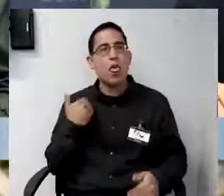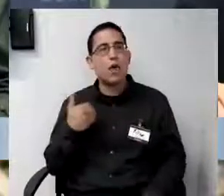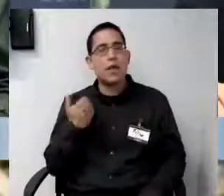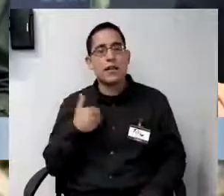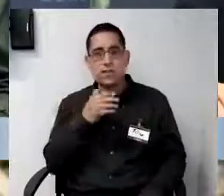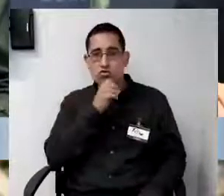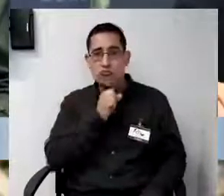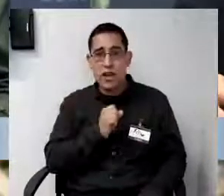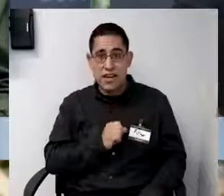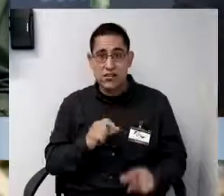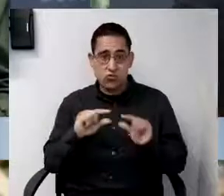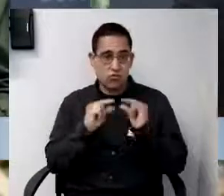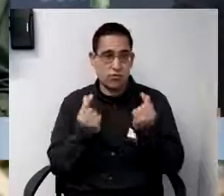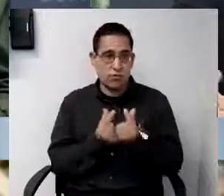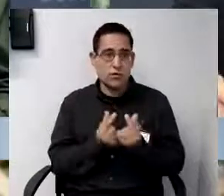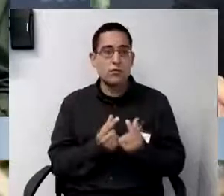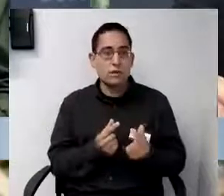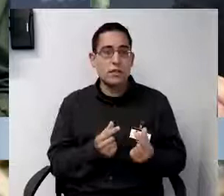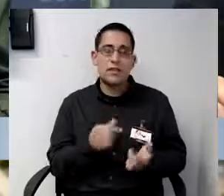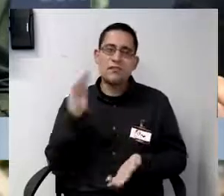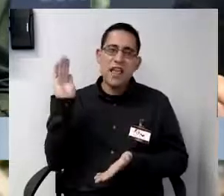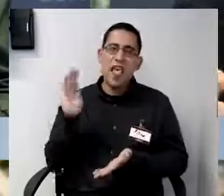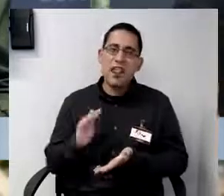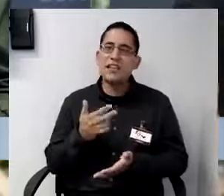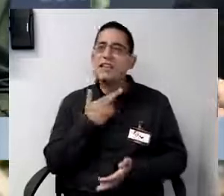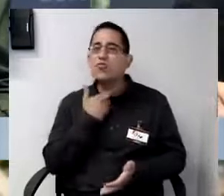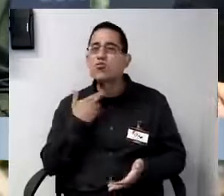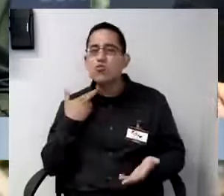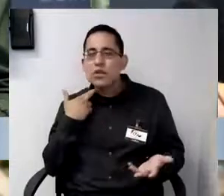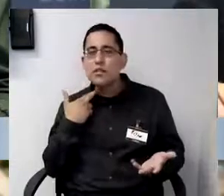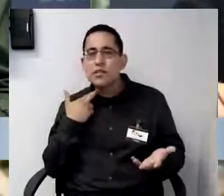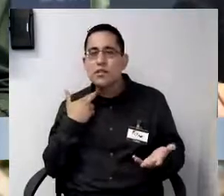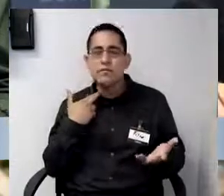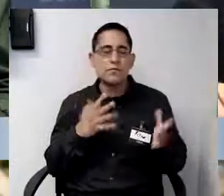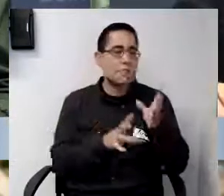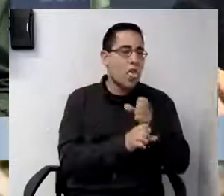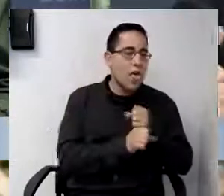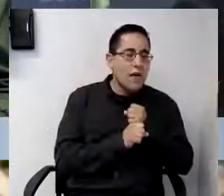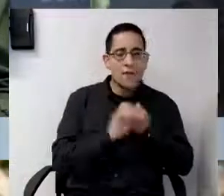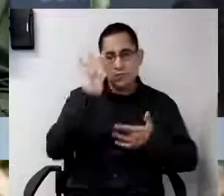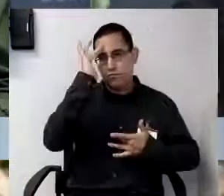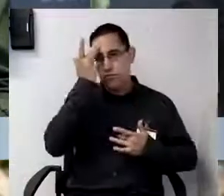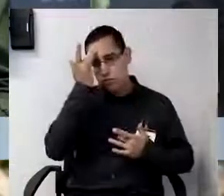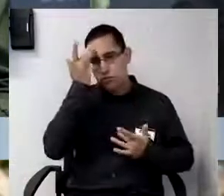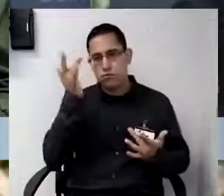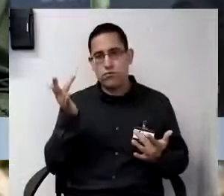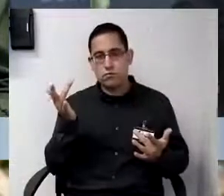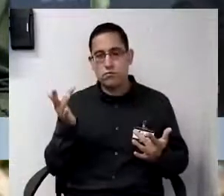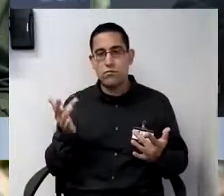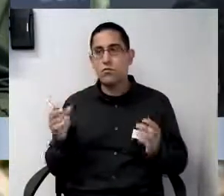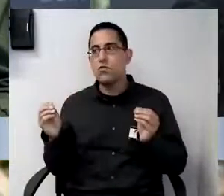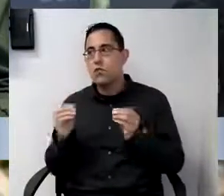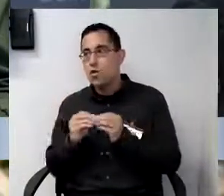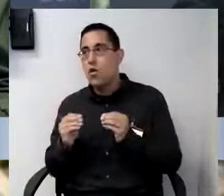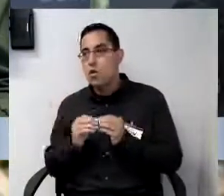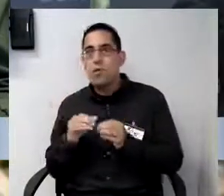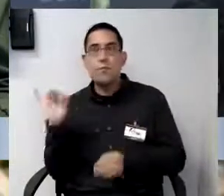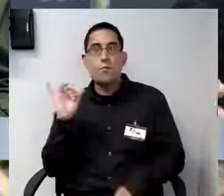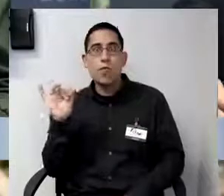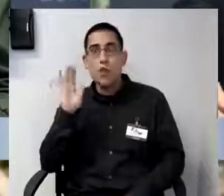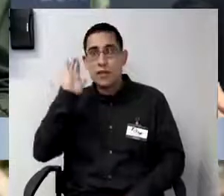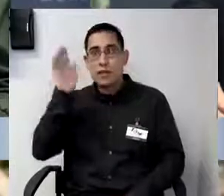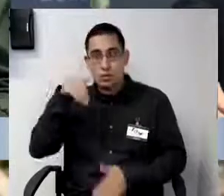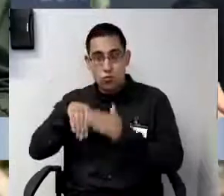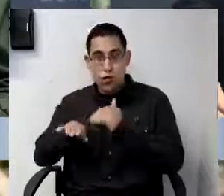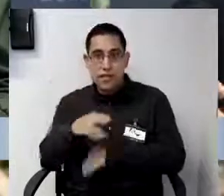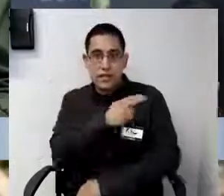age. They are less likely to contract the virus and much, much less likely to be hospitalized or